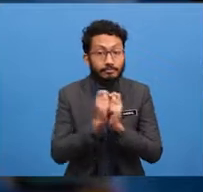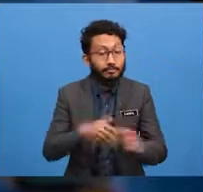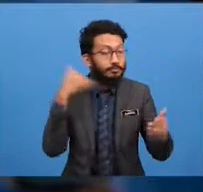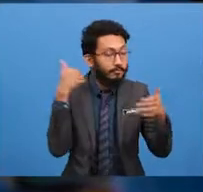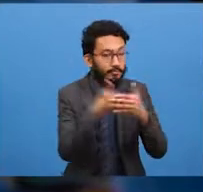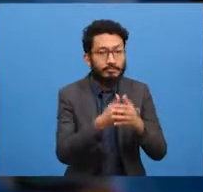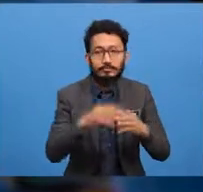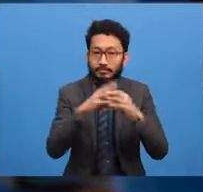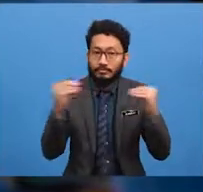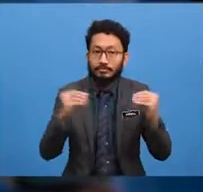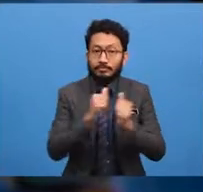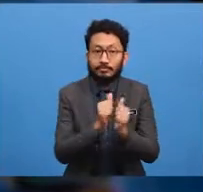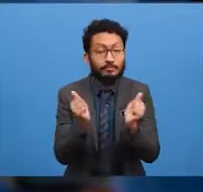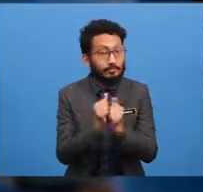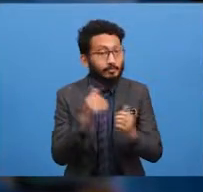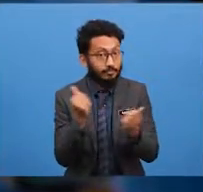lesson with me.